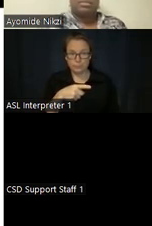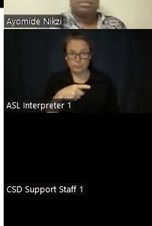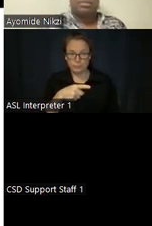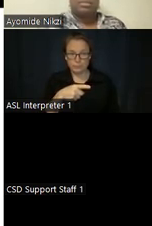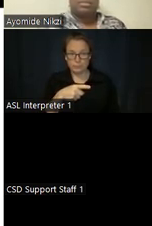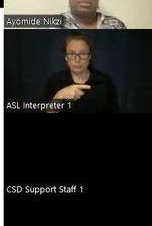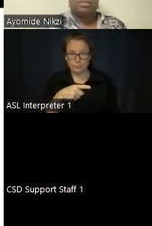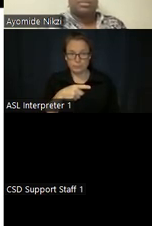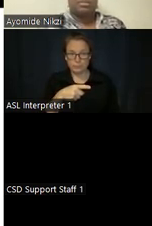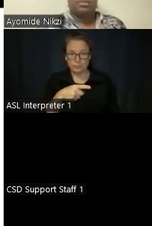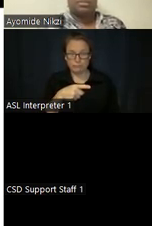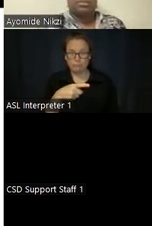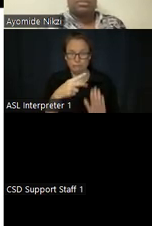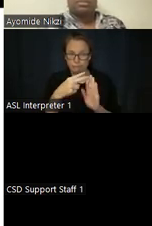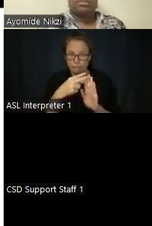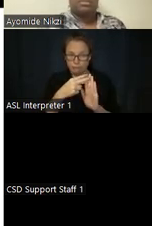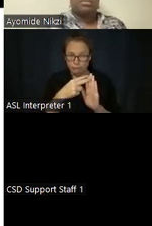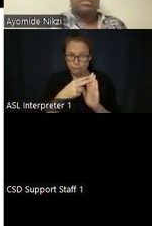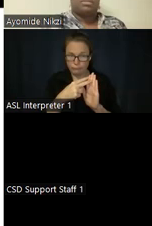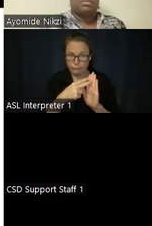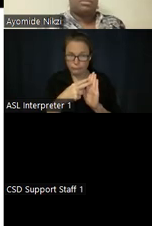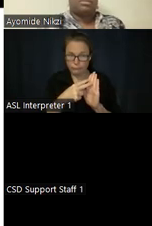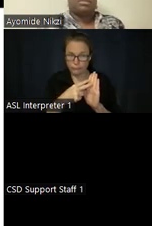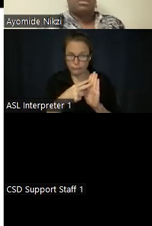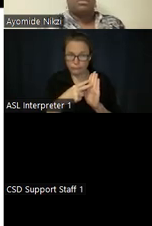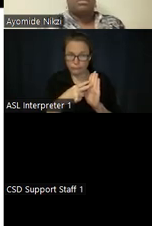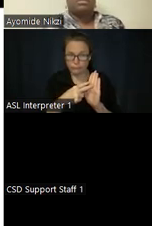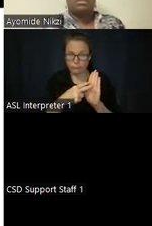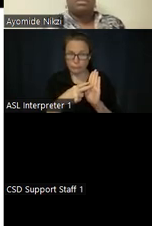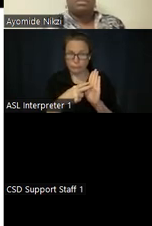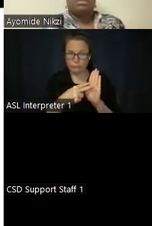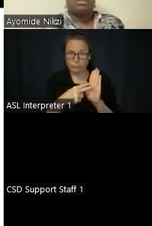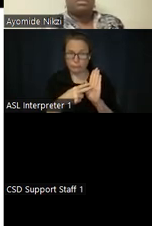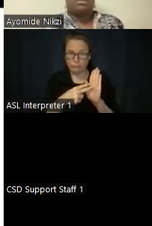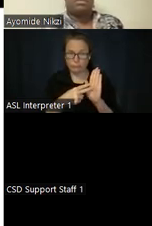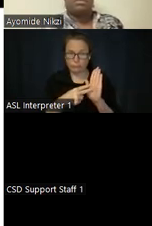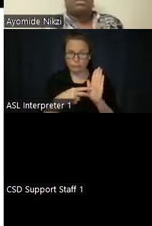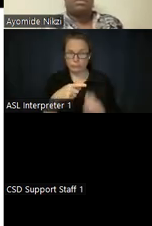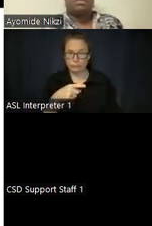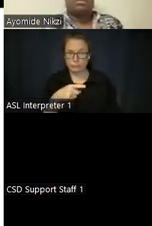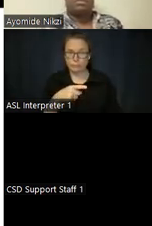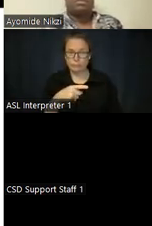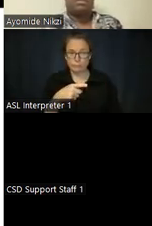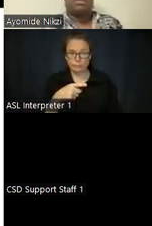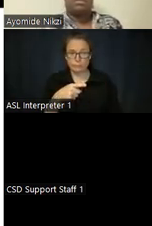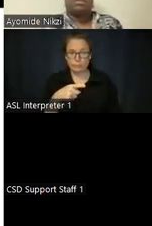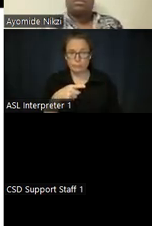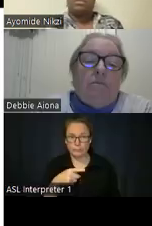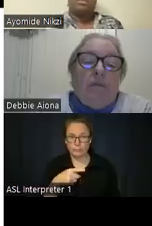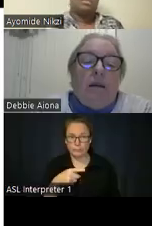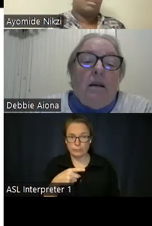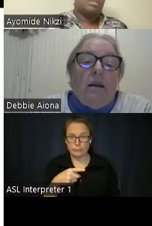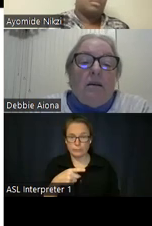importance of reporting complaints, and hold public meetings to hear general concerns about police and agency